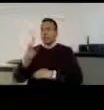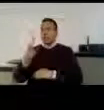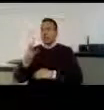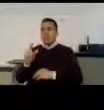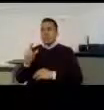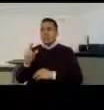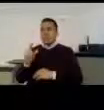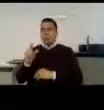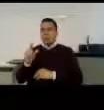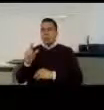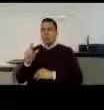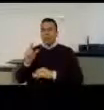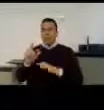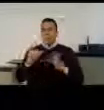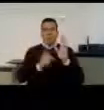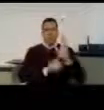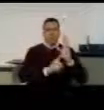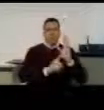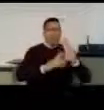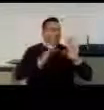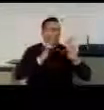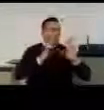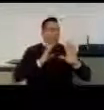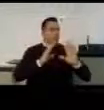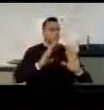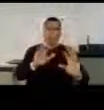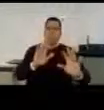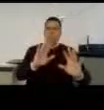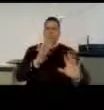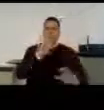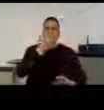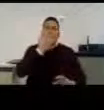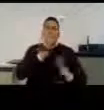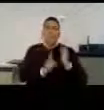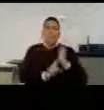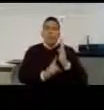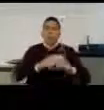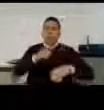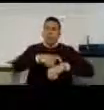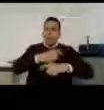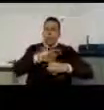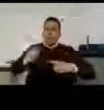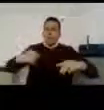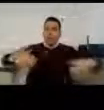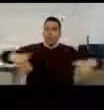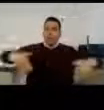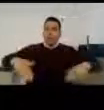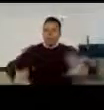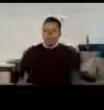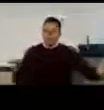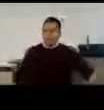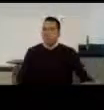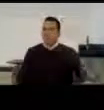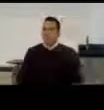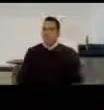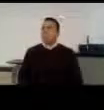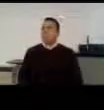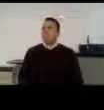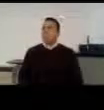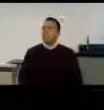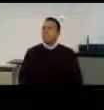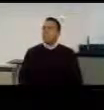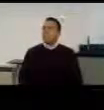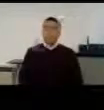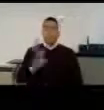not, I'm already, oh, thank God. No, you're good. That was me.